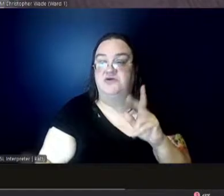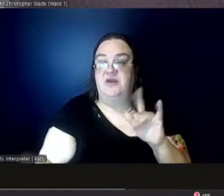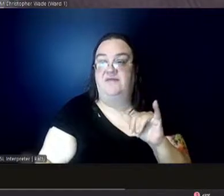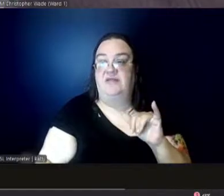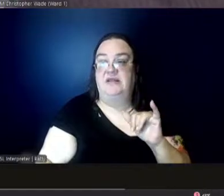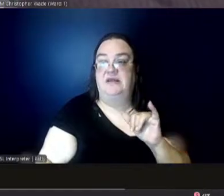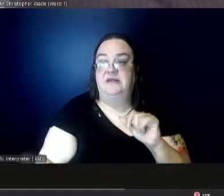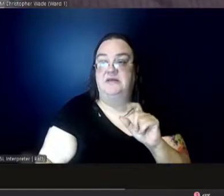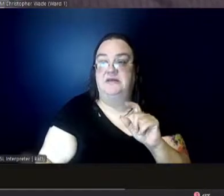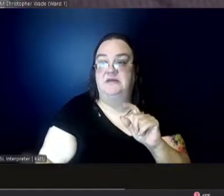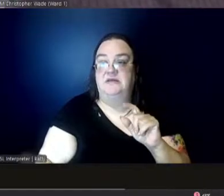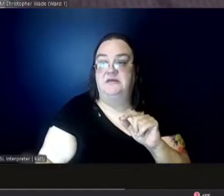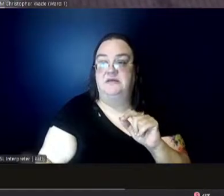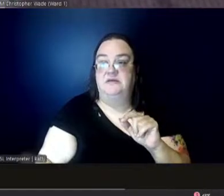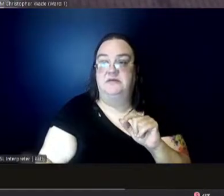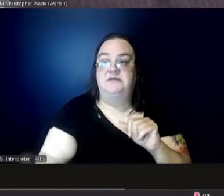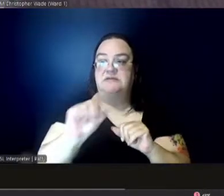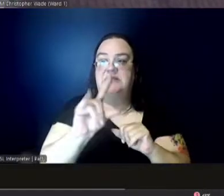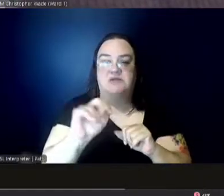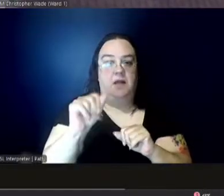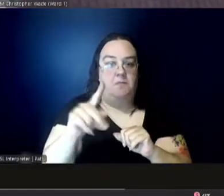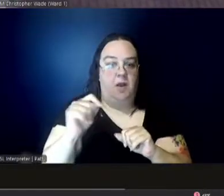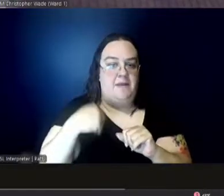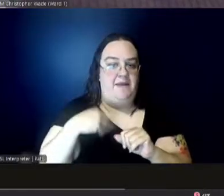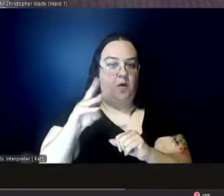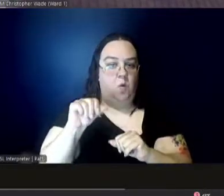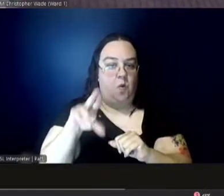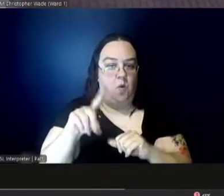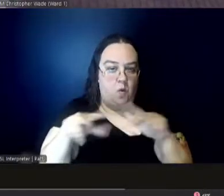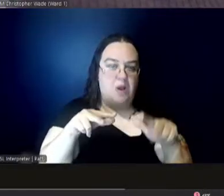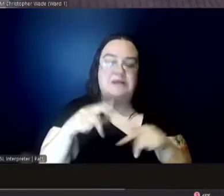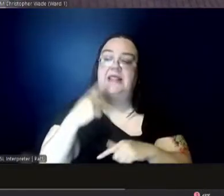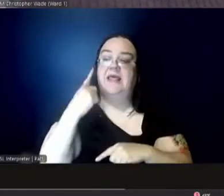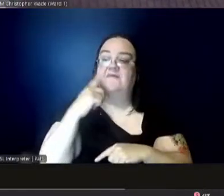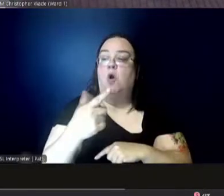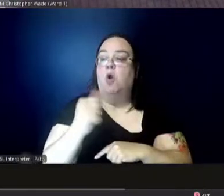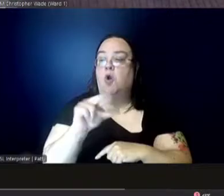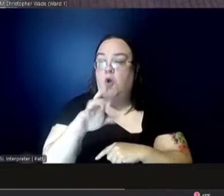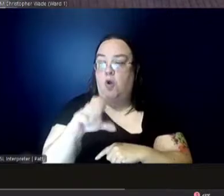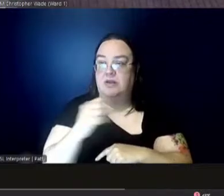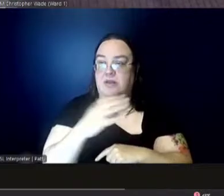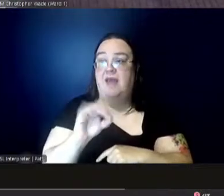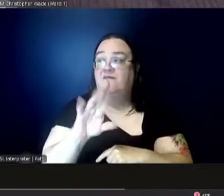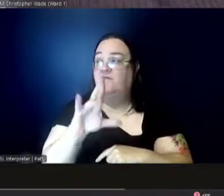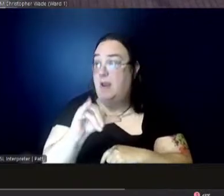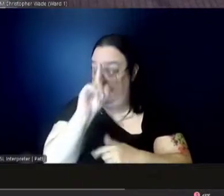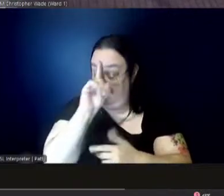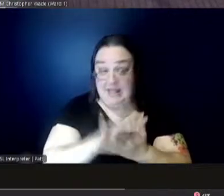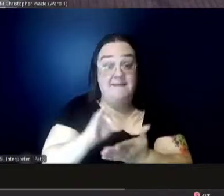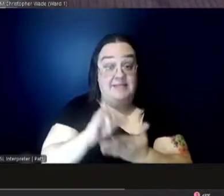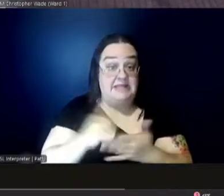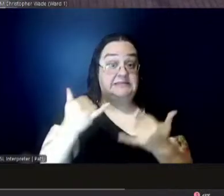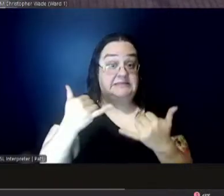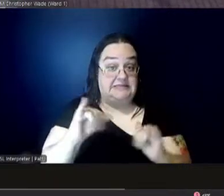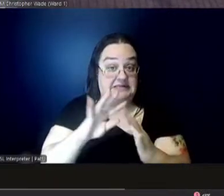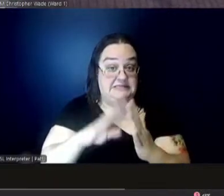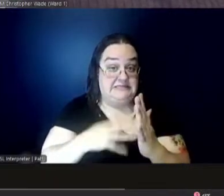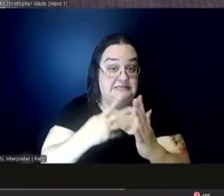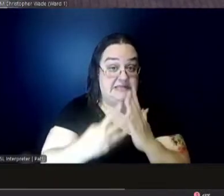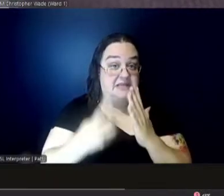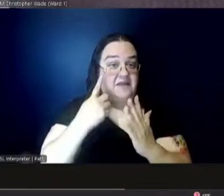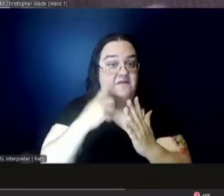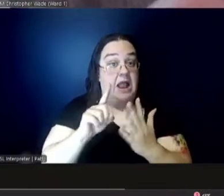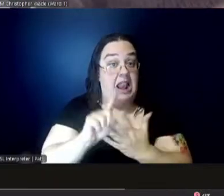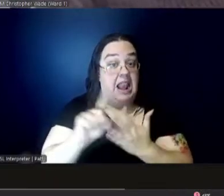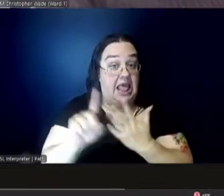walk. I'll say it on behalf of Councilmember Garces and Councilmember Fry. I believe it is still scheduled for next Wednesday,